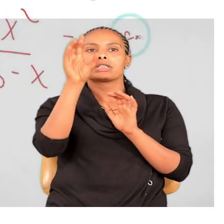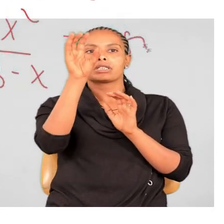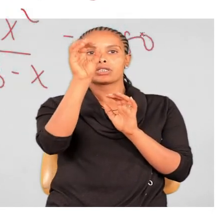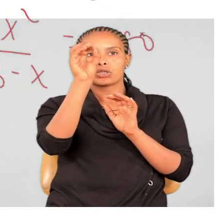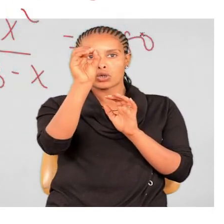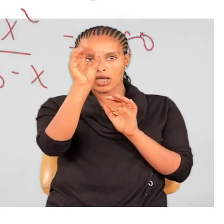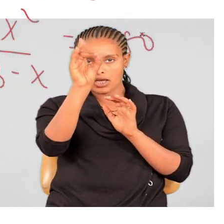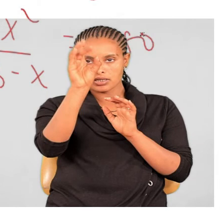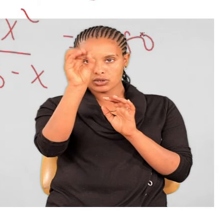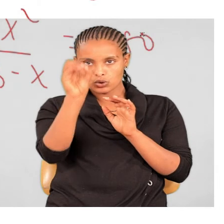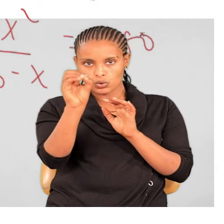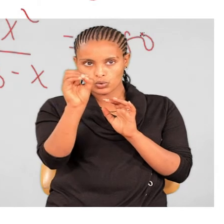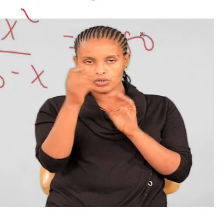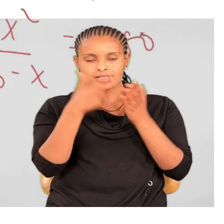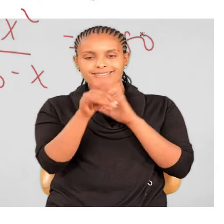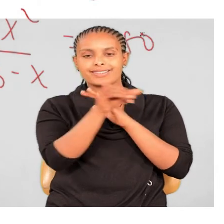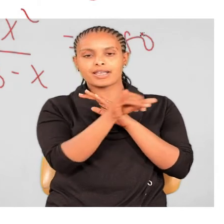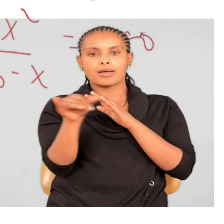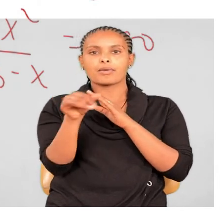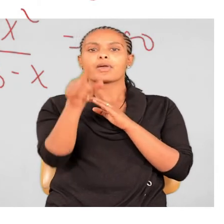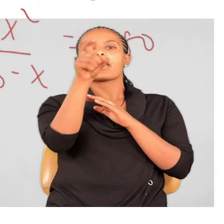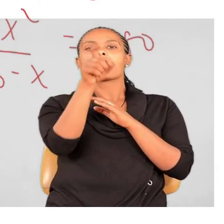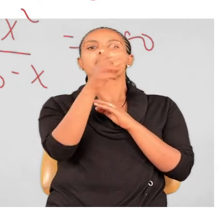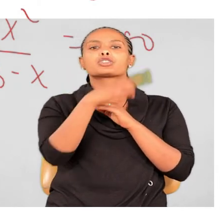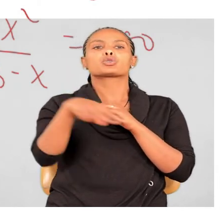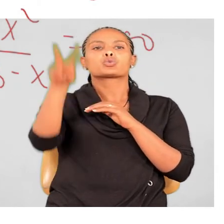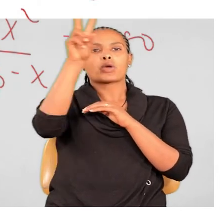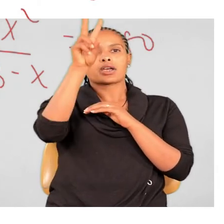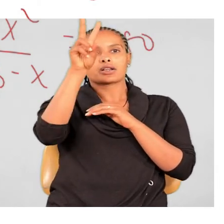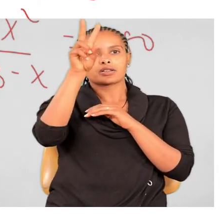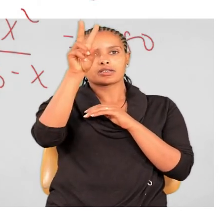1.80. Now this is the same as x squared